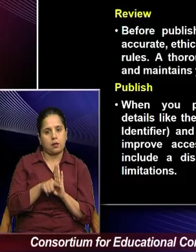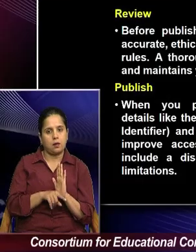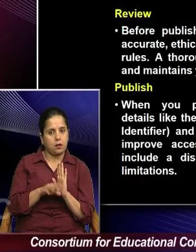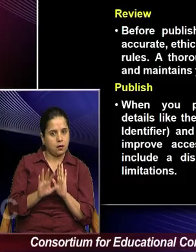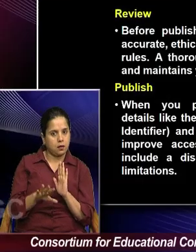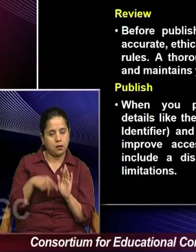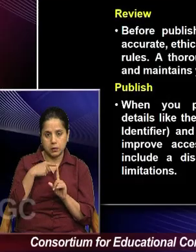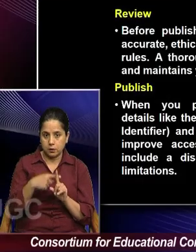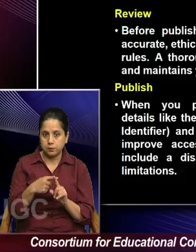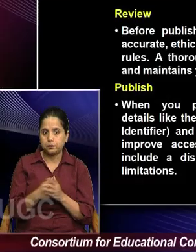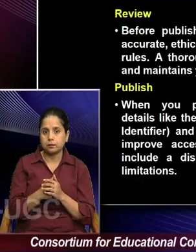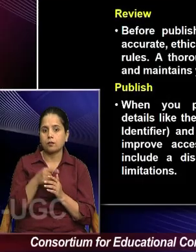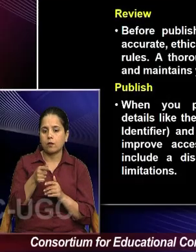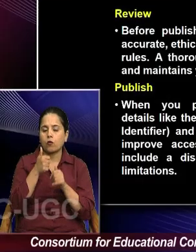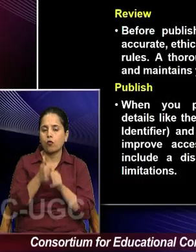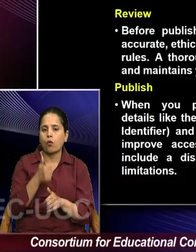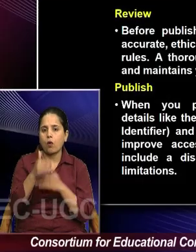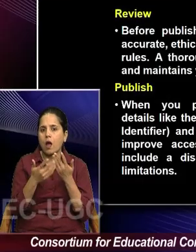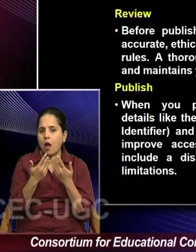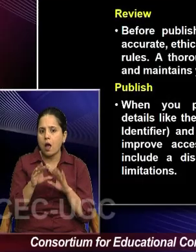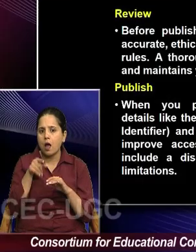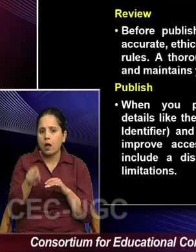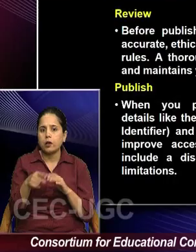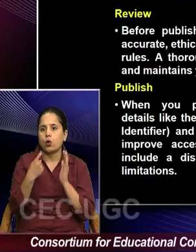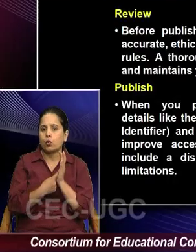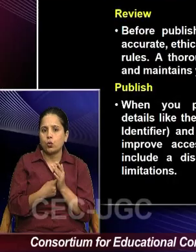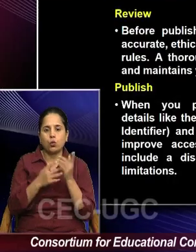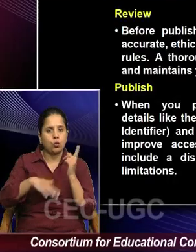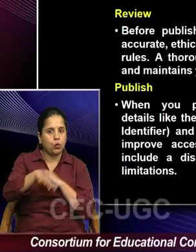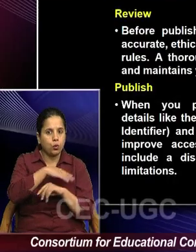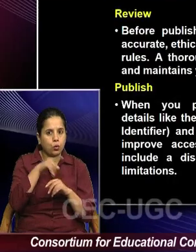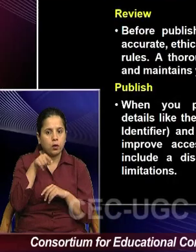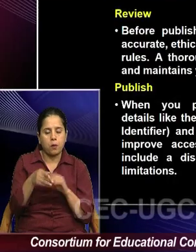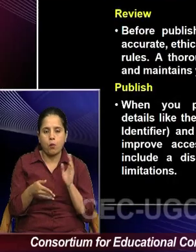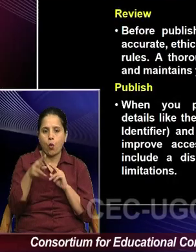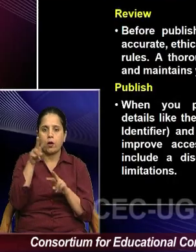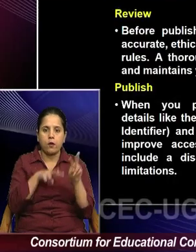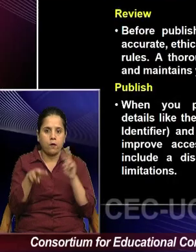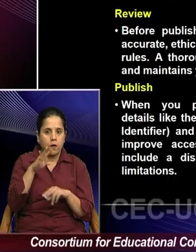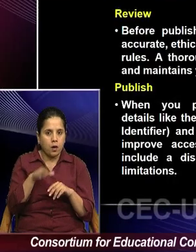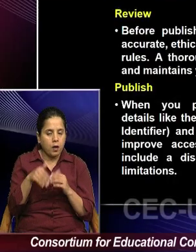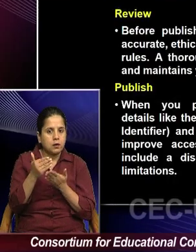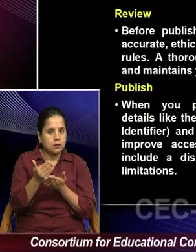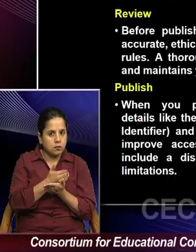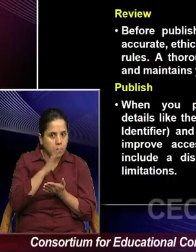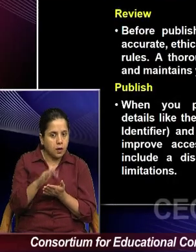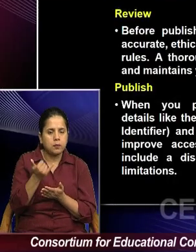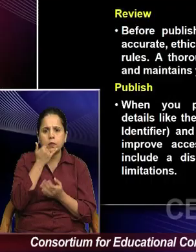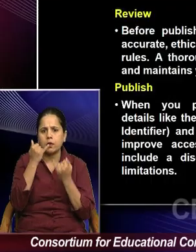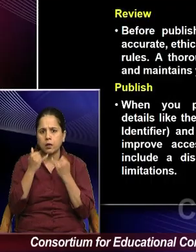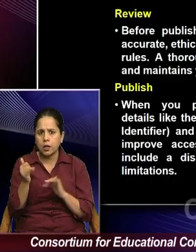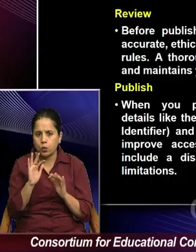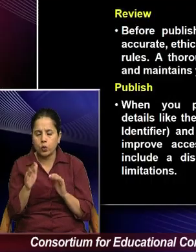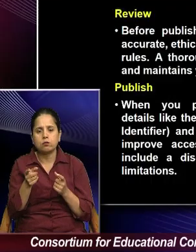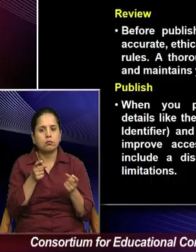and follows any embargo rules. A thorough review prevents errors and